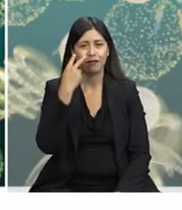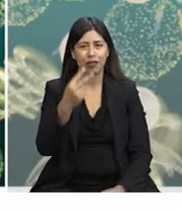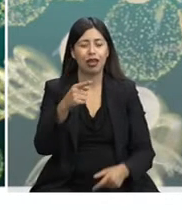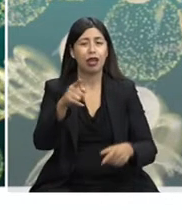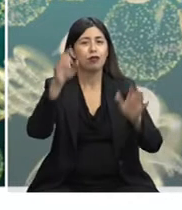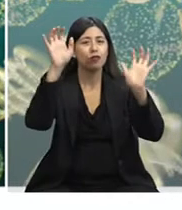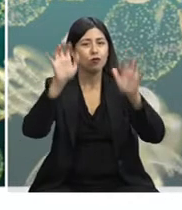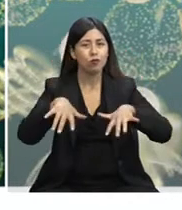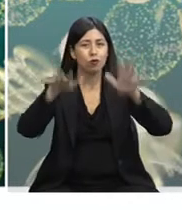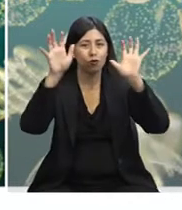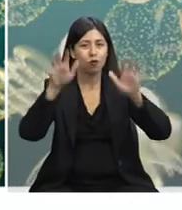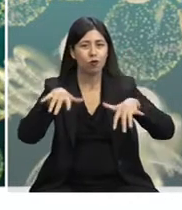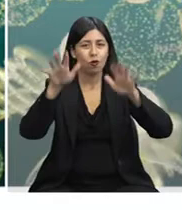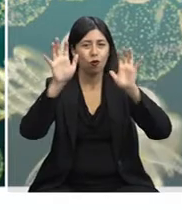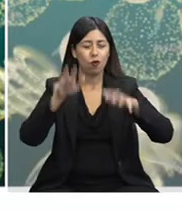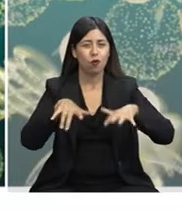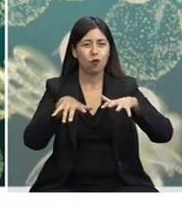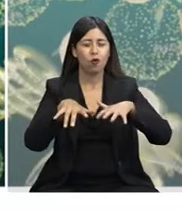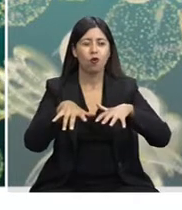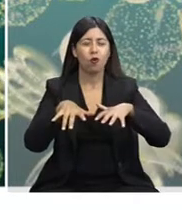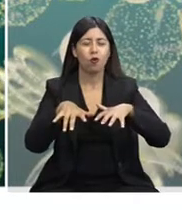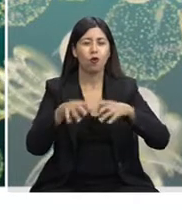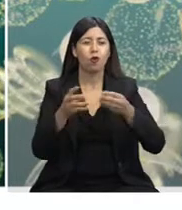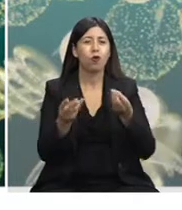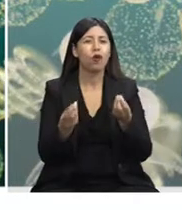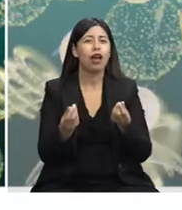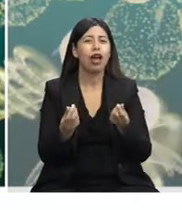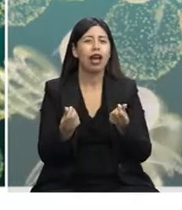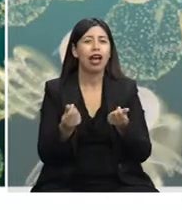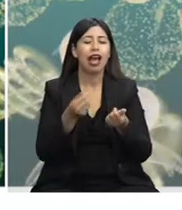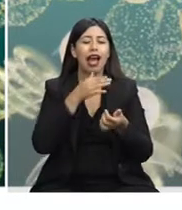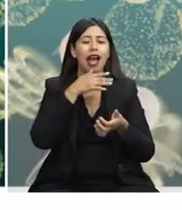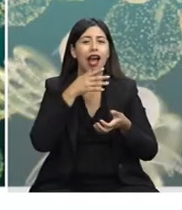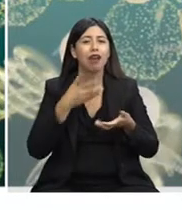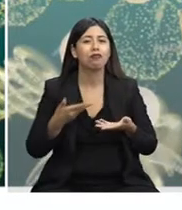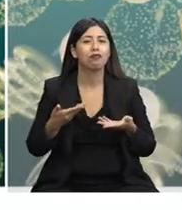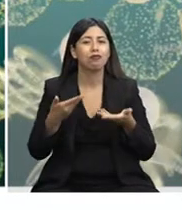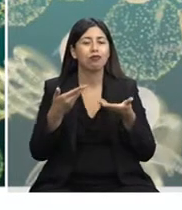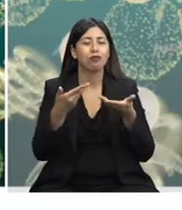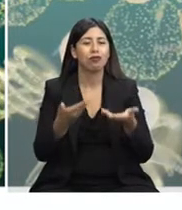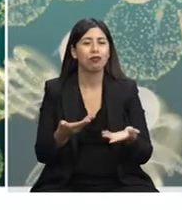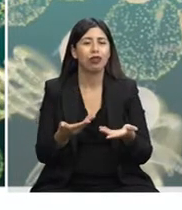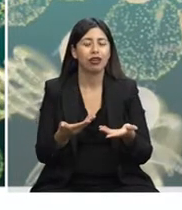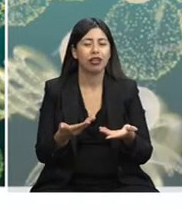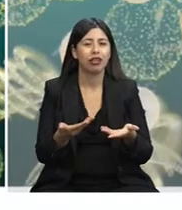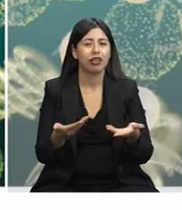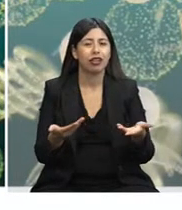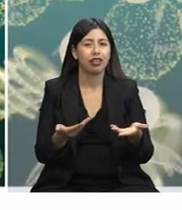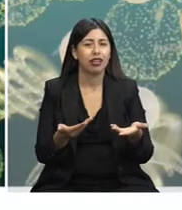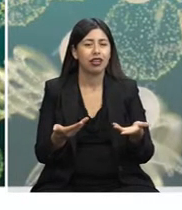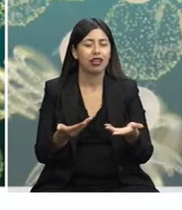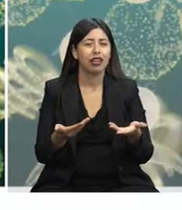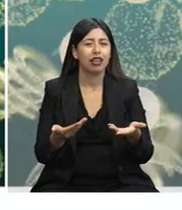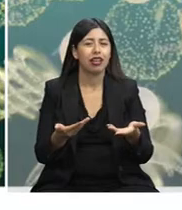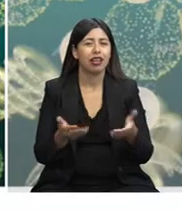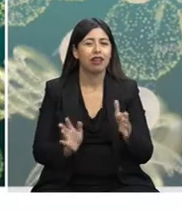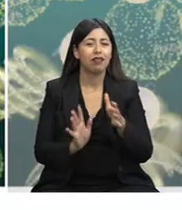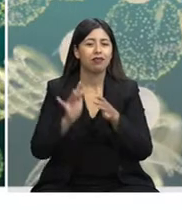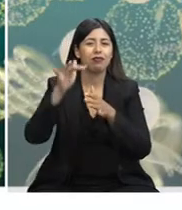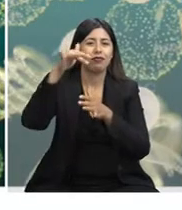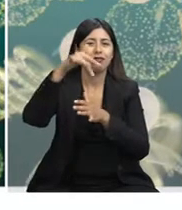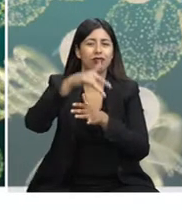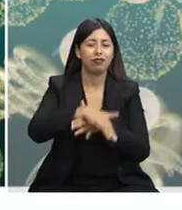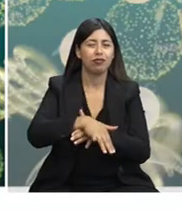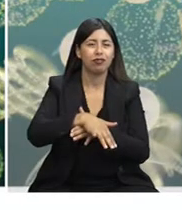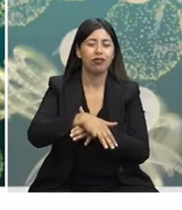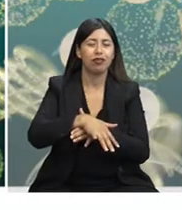nourish and feed water into the very immensely diverse Patagonian fjords, which are very biodiverse. I hope you